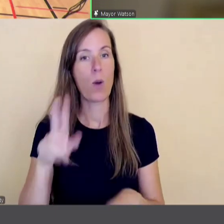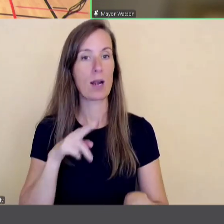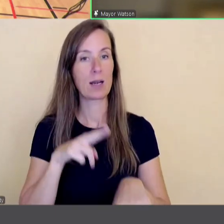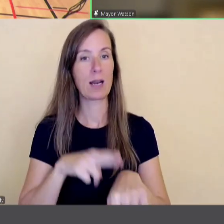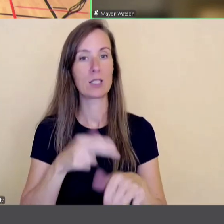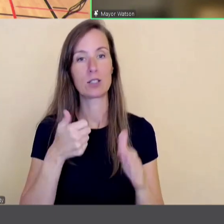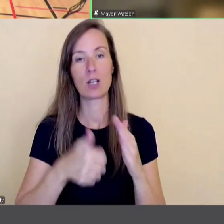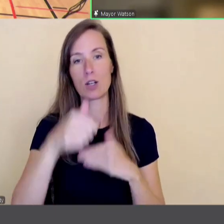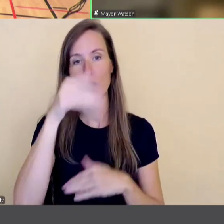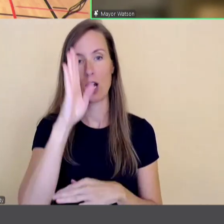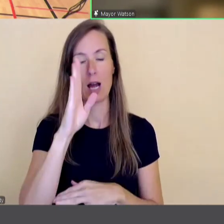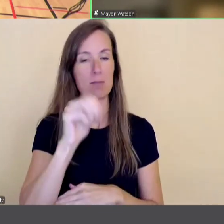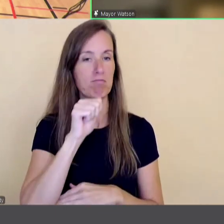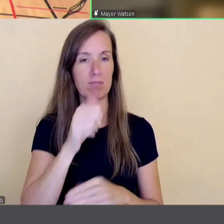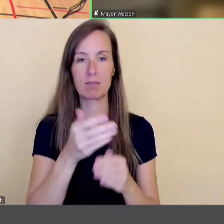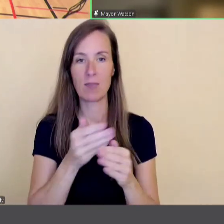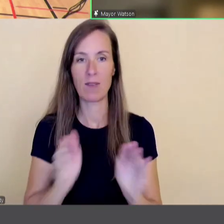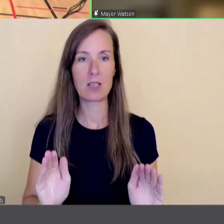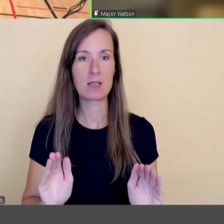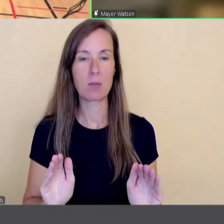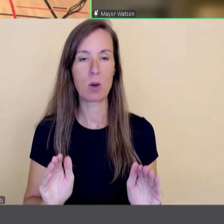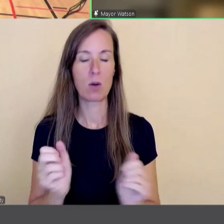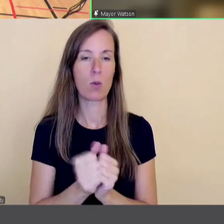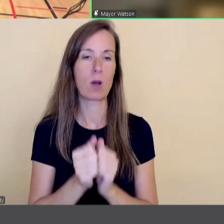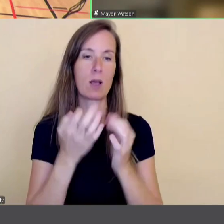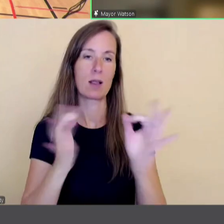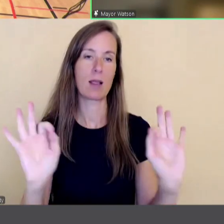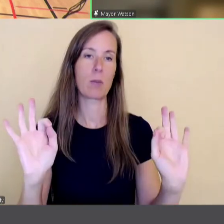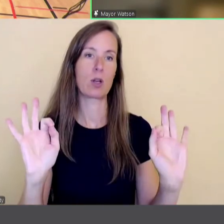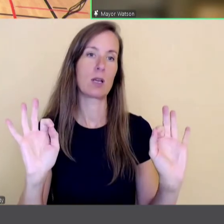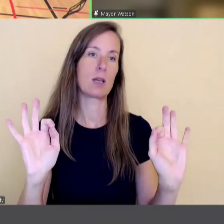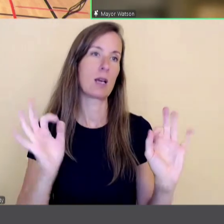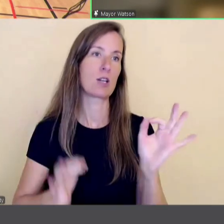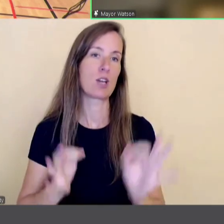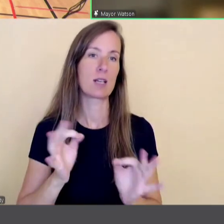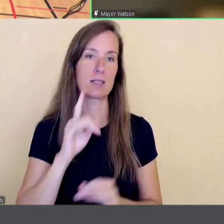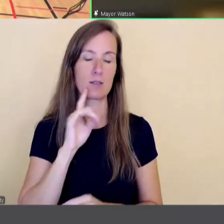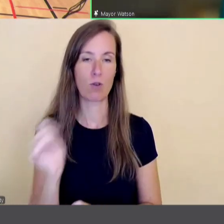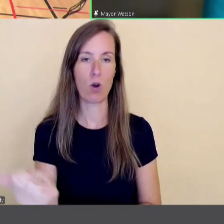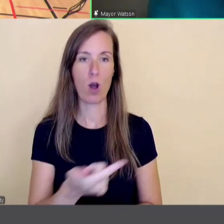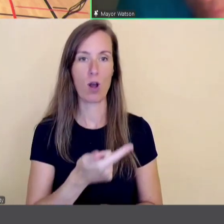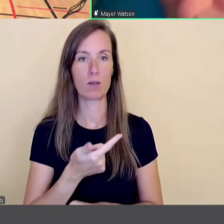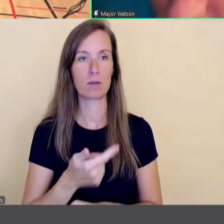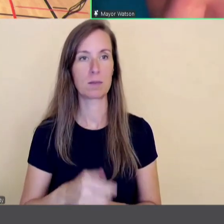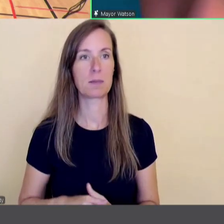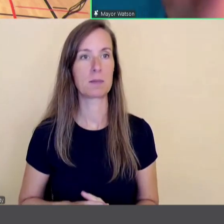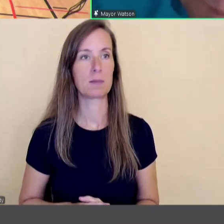under God, indivisible, with liberty and justice for all.